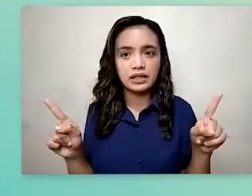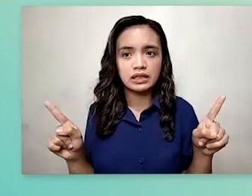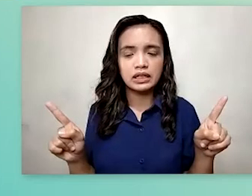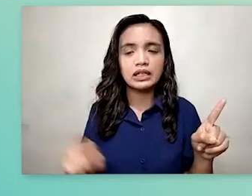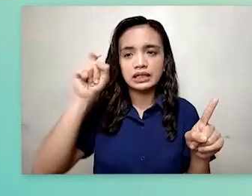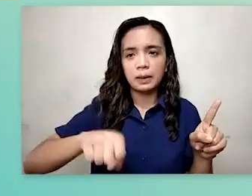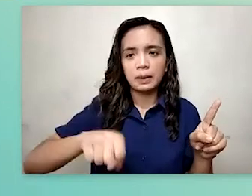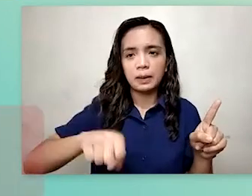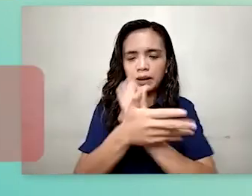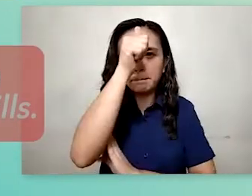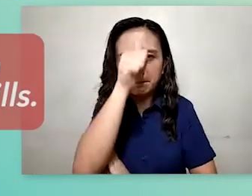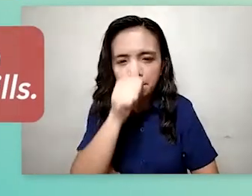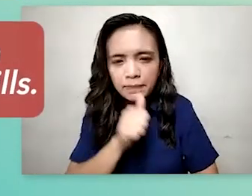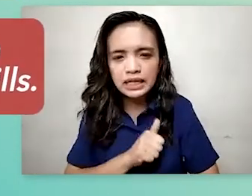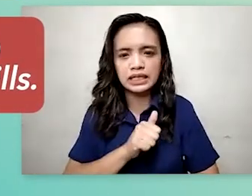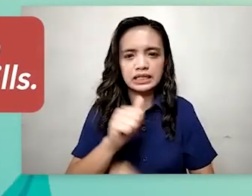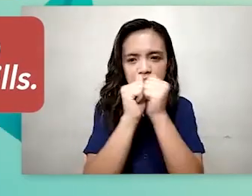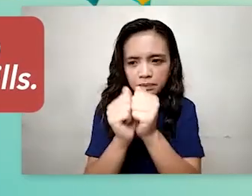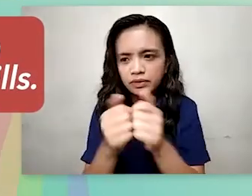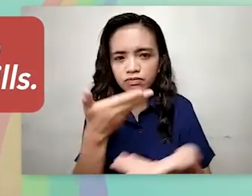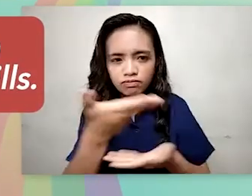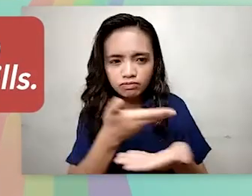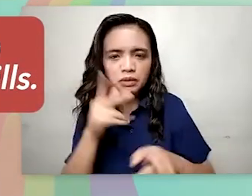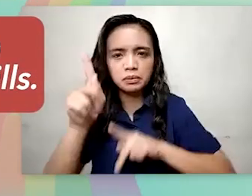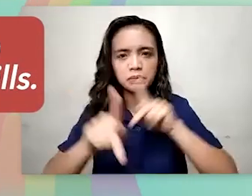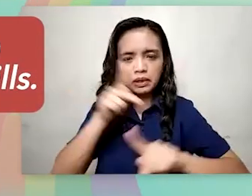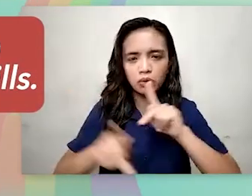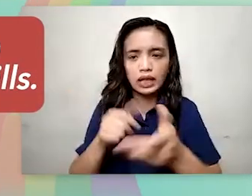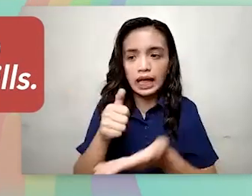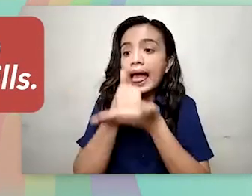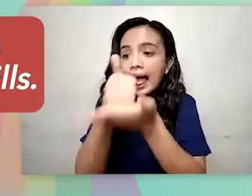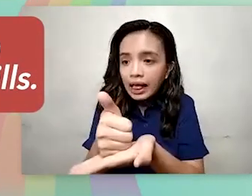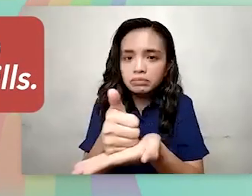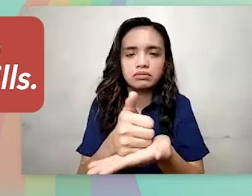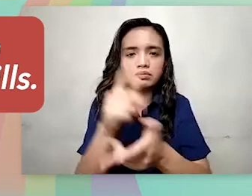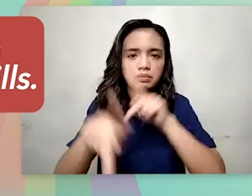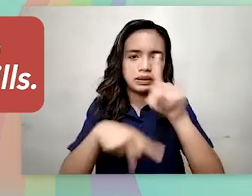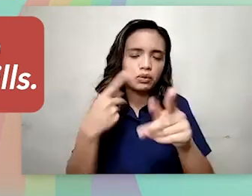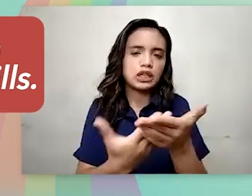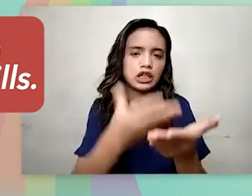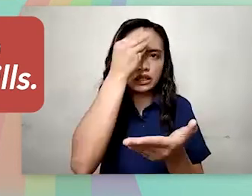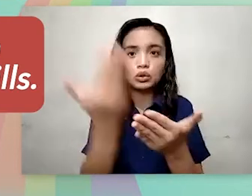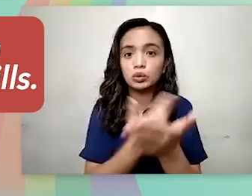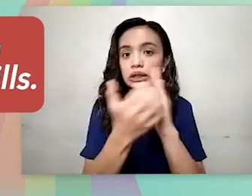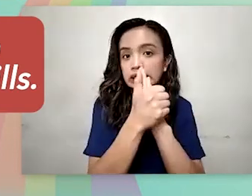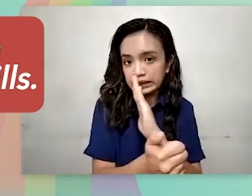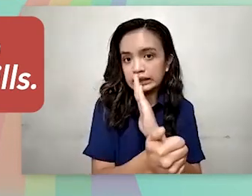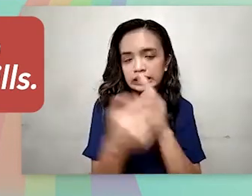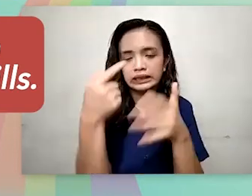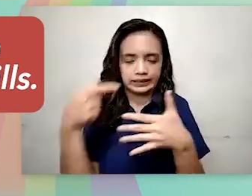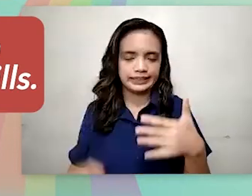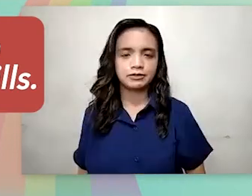difficult process. You gotta be patient with people because you're dealing with a lot of people and really helping them learn new things,